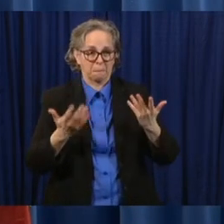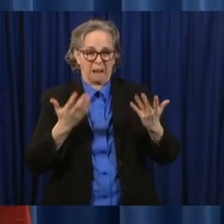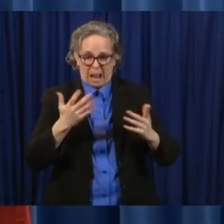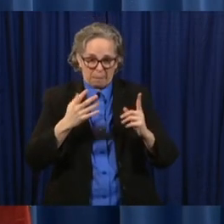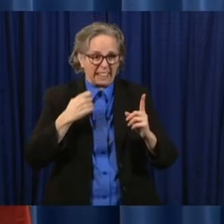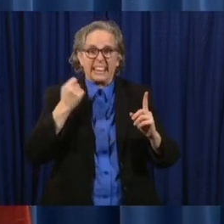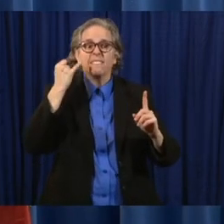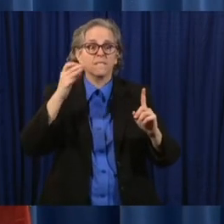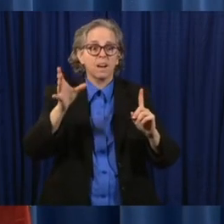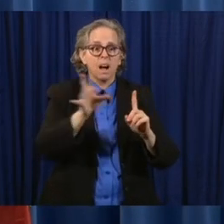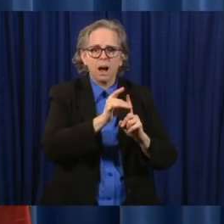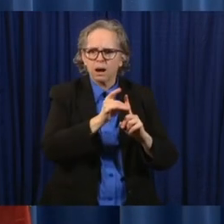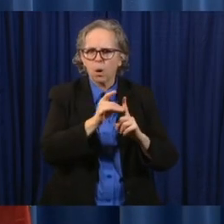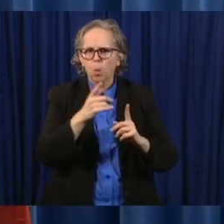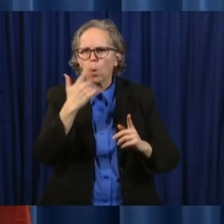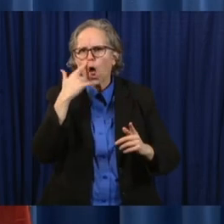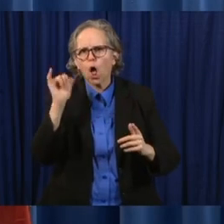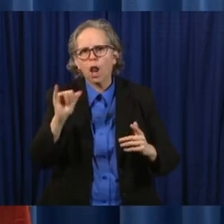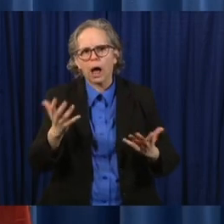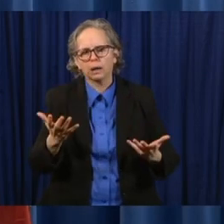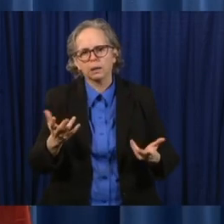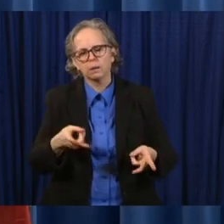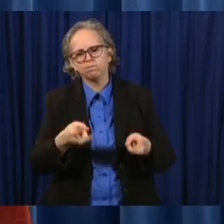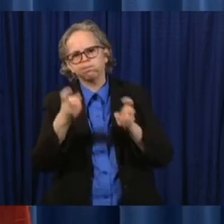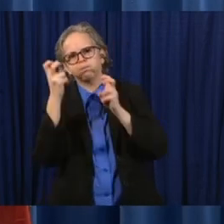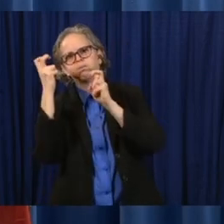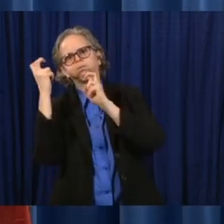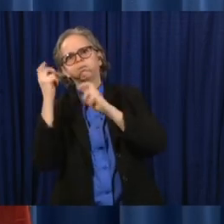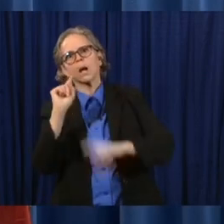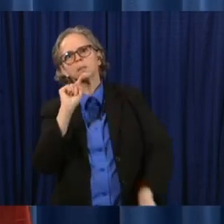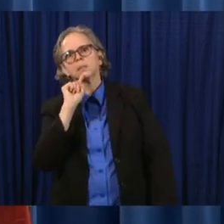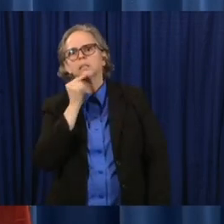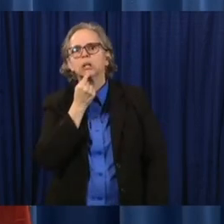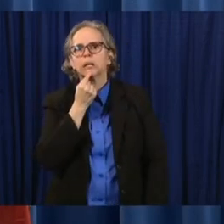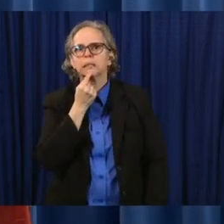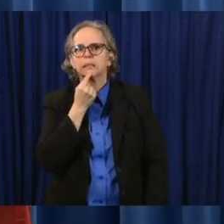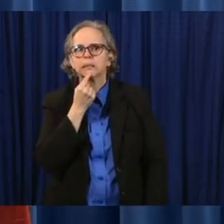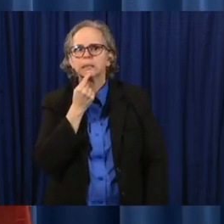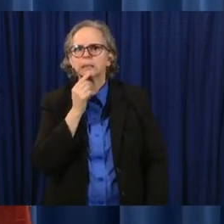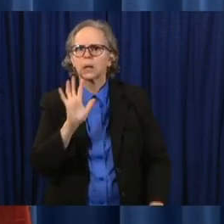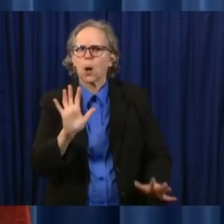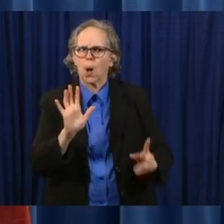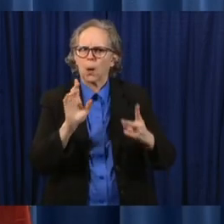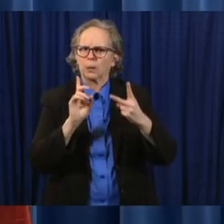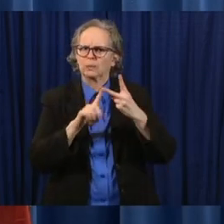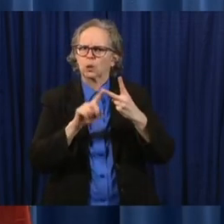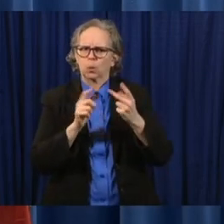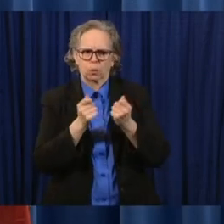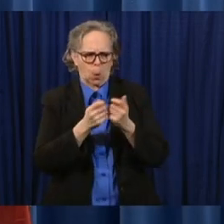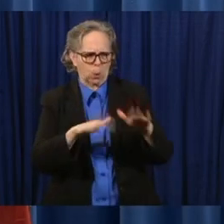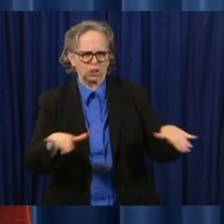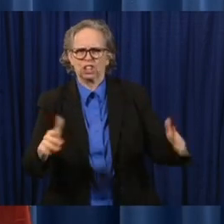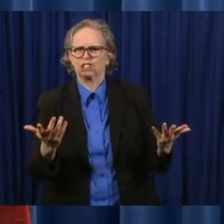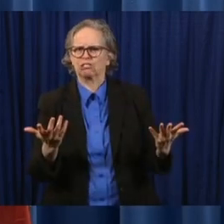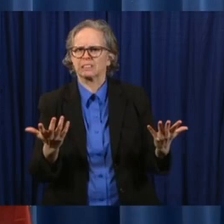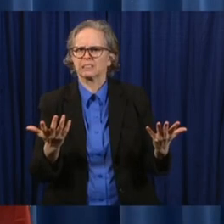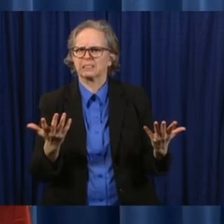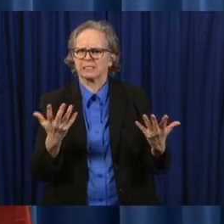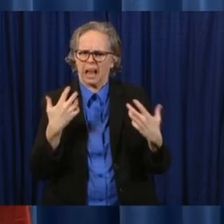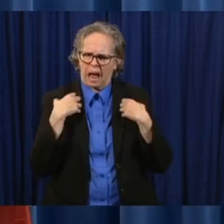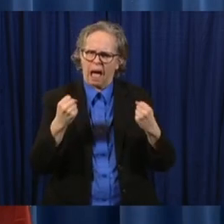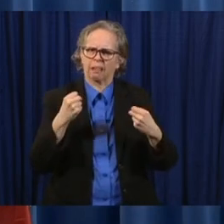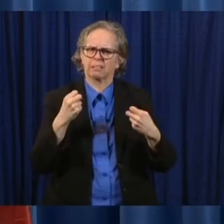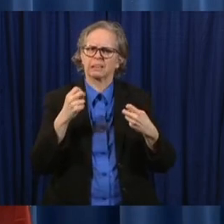may be more severe. And so I think we have to think about these kids and figure